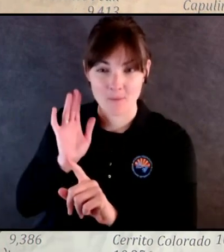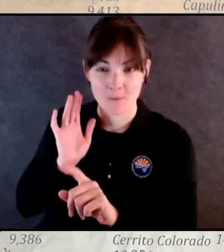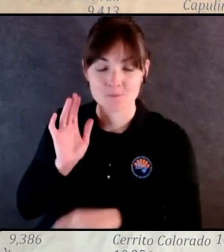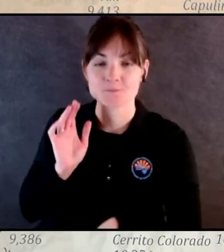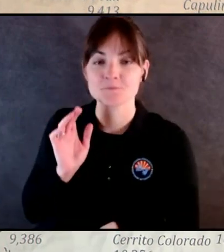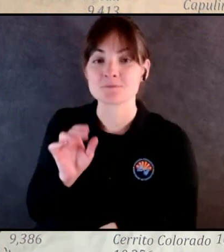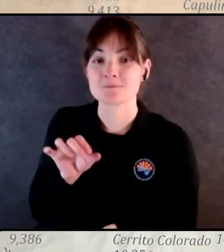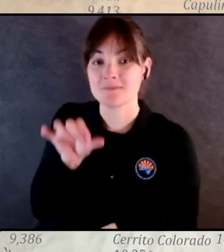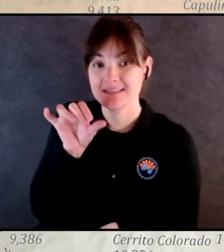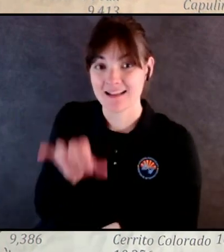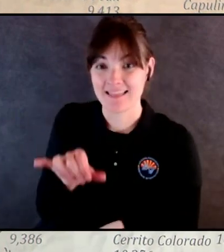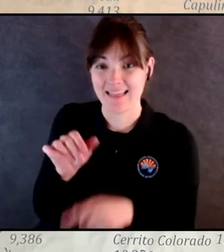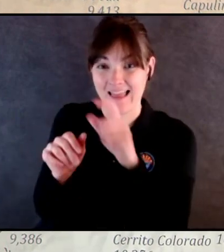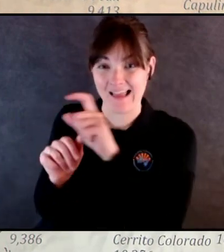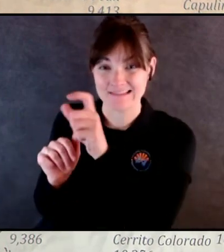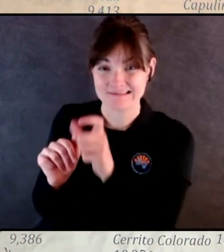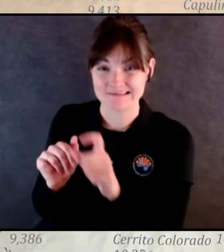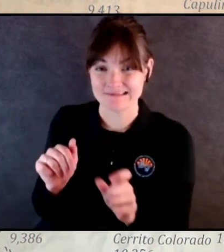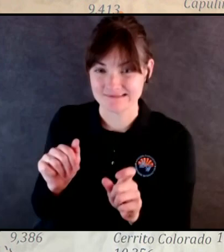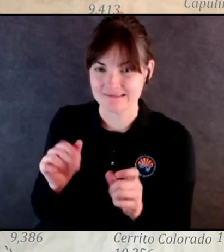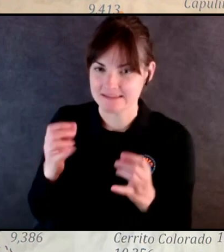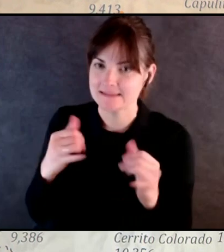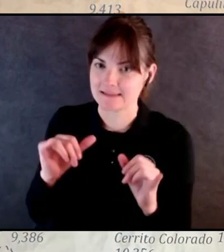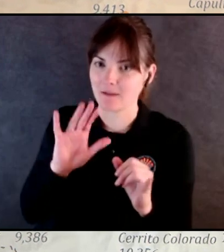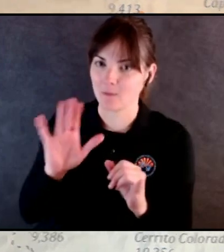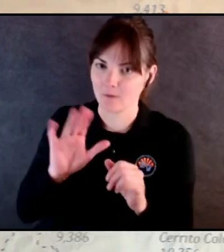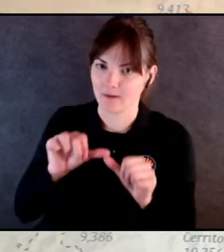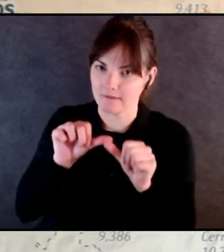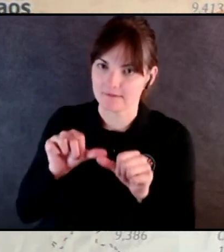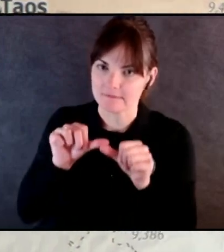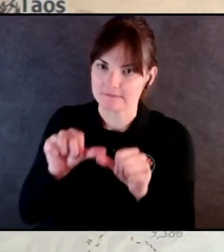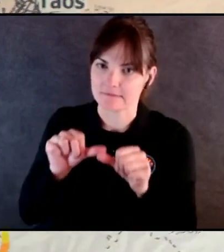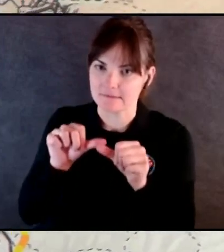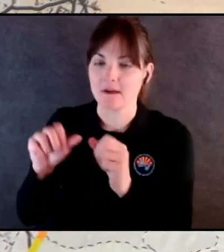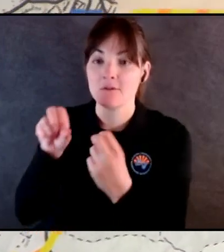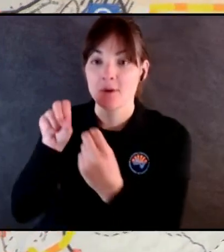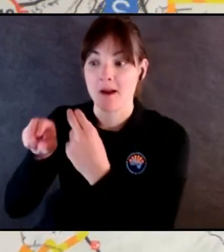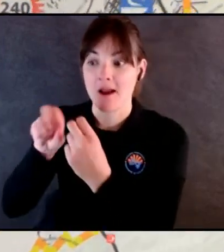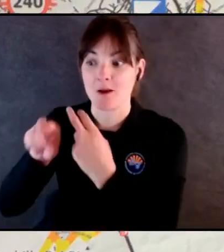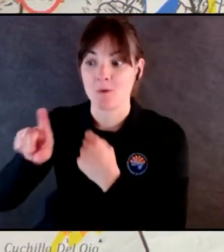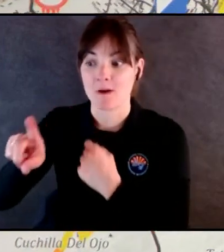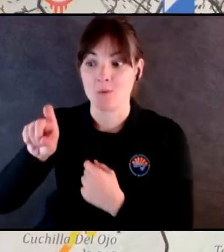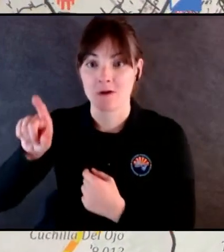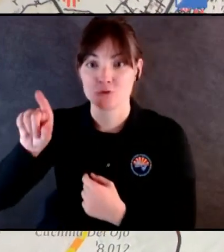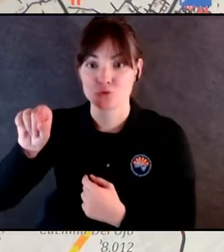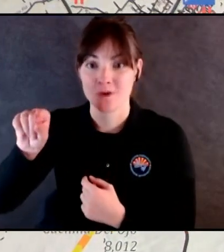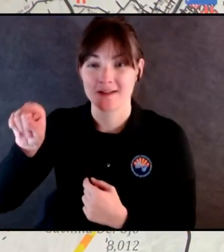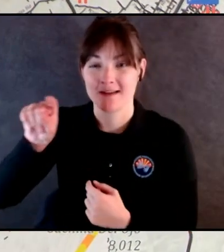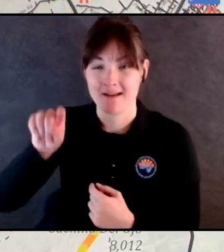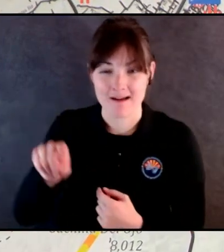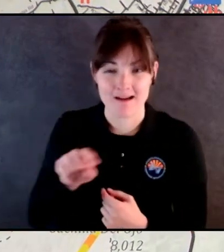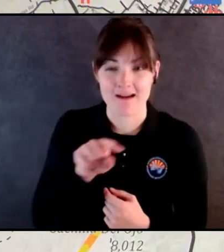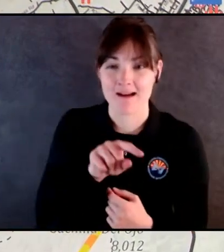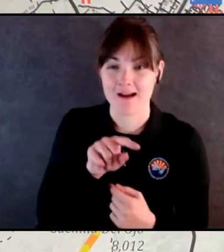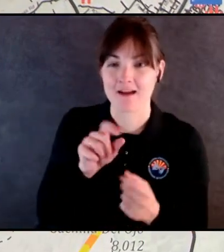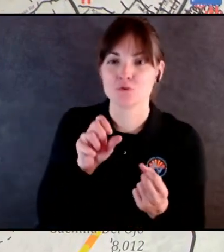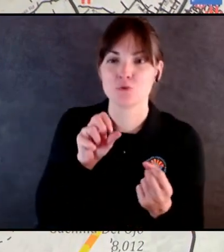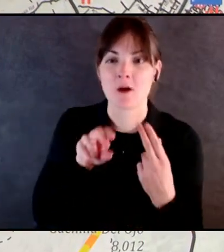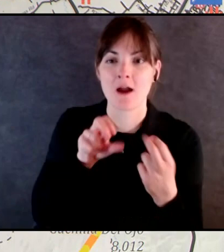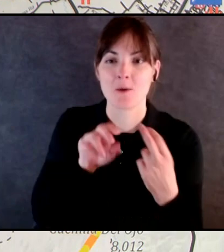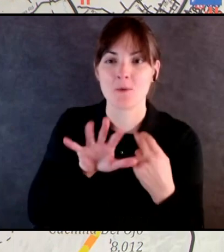remains. That's going to be from Highway 120 all the way over to Highway 518. So they're actually